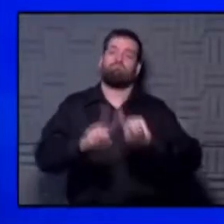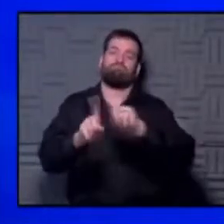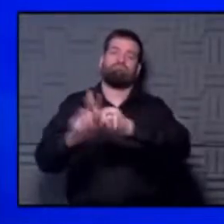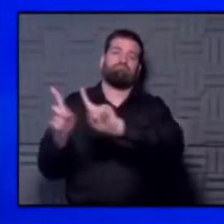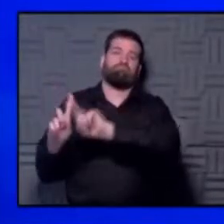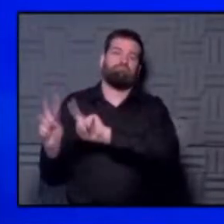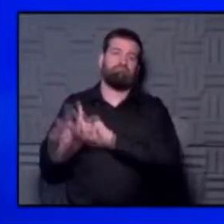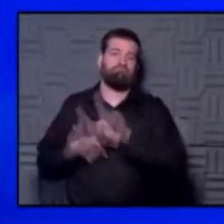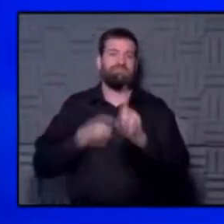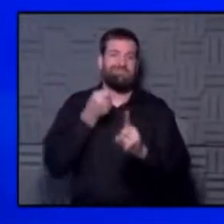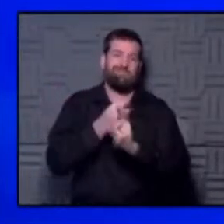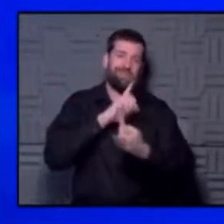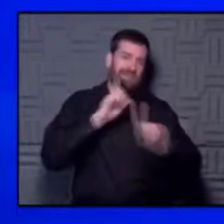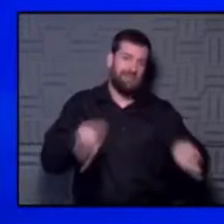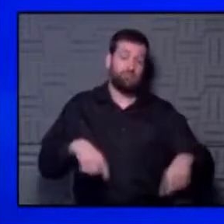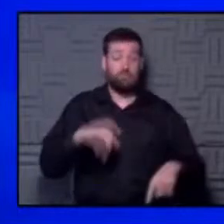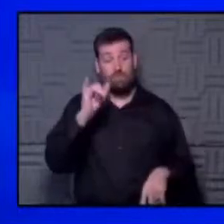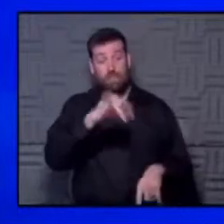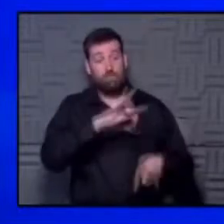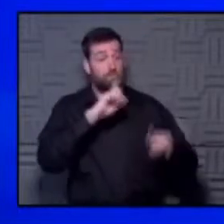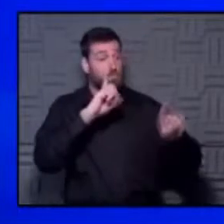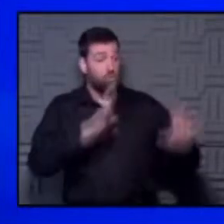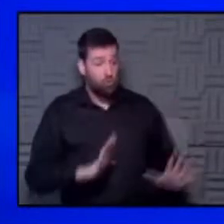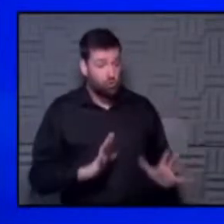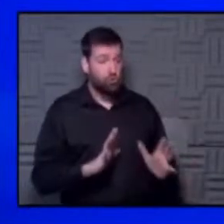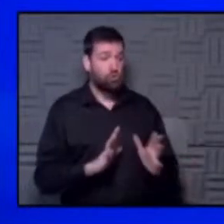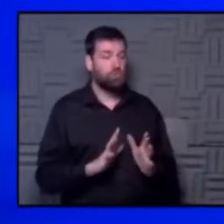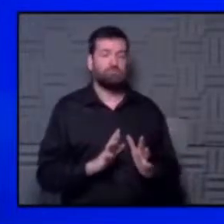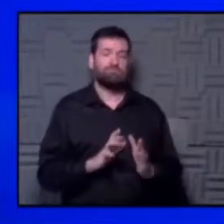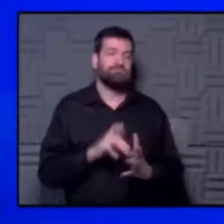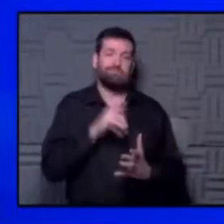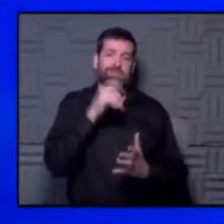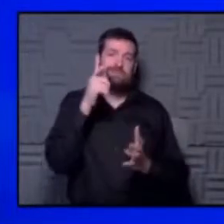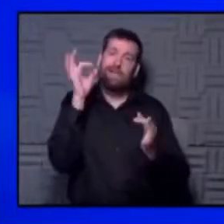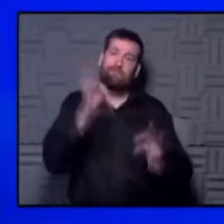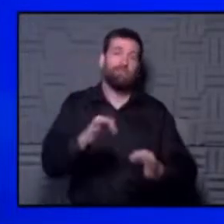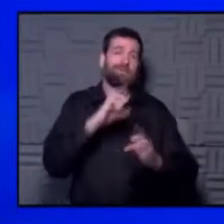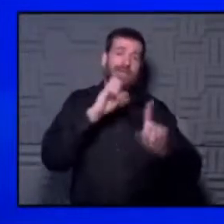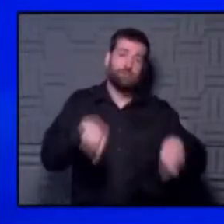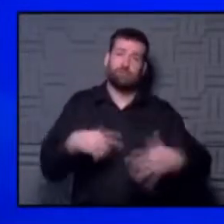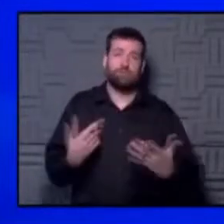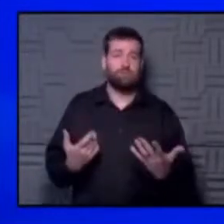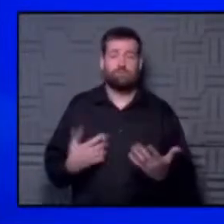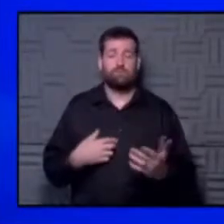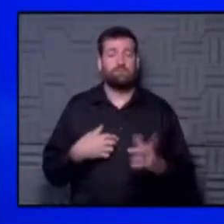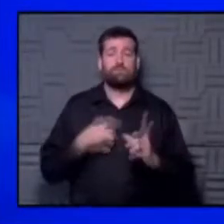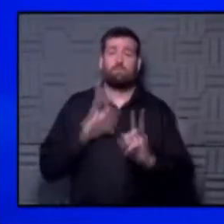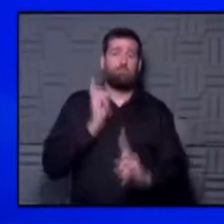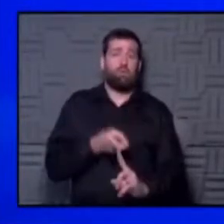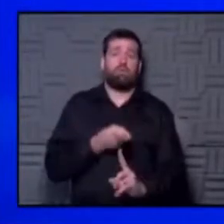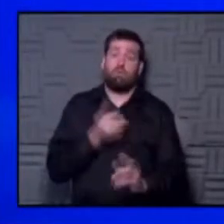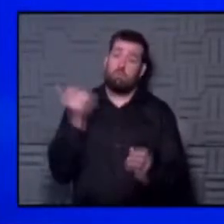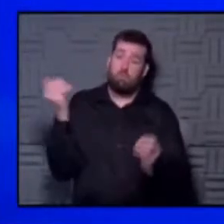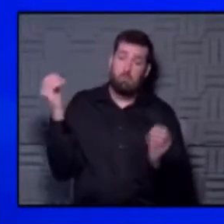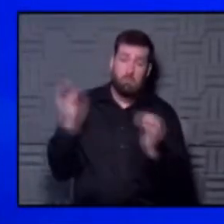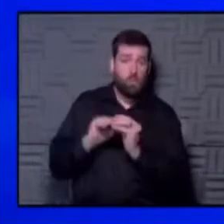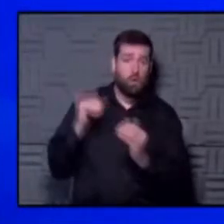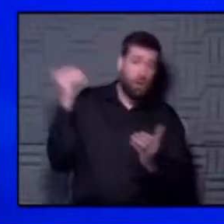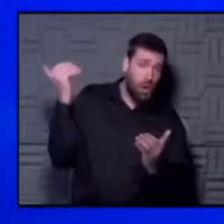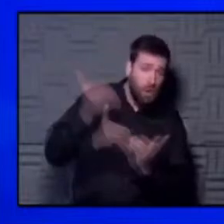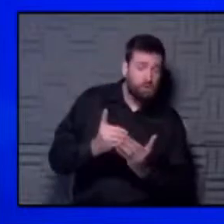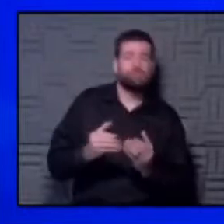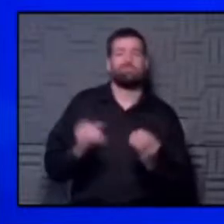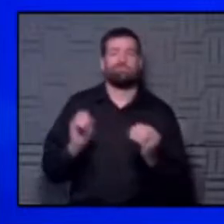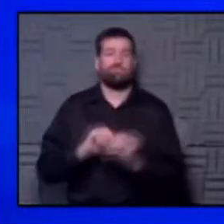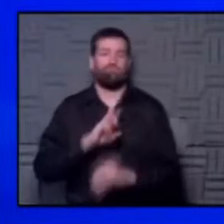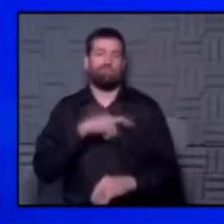affect the answer to this question, and to that reporter, it is an imperfect answer because the bottom line is the closer you are, the riskier it